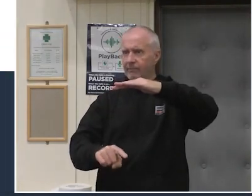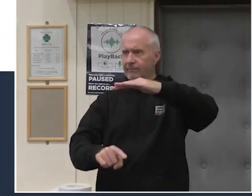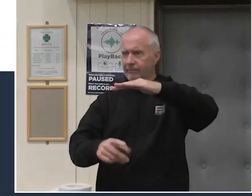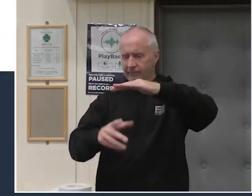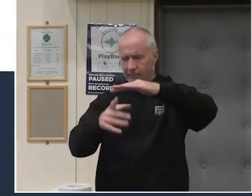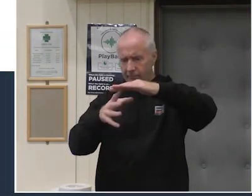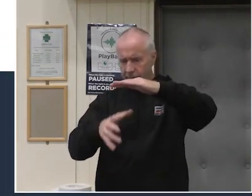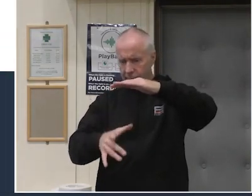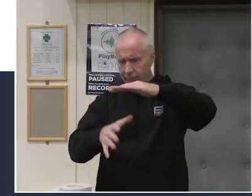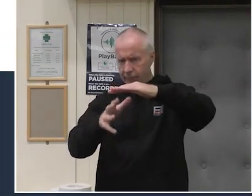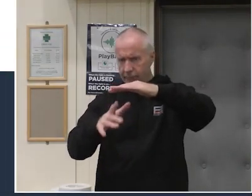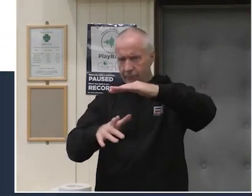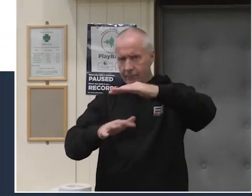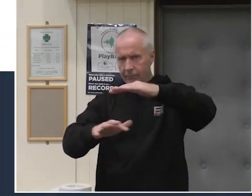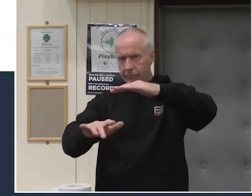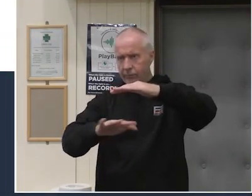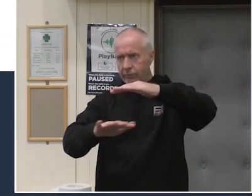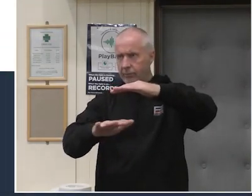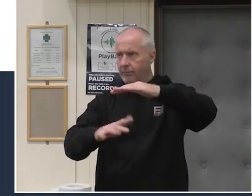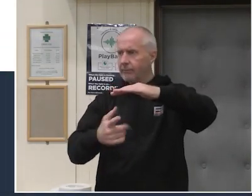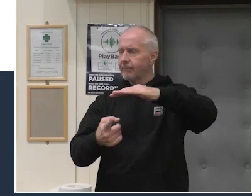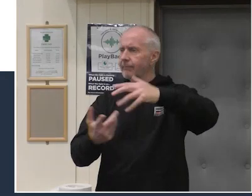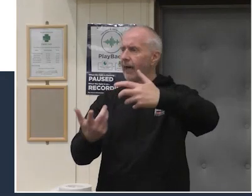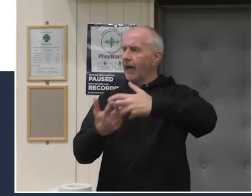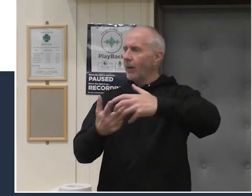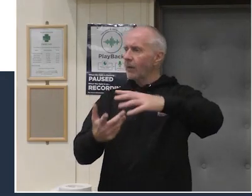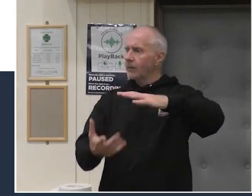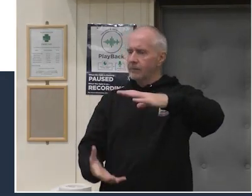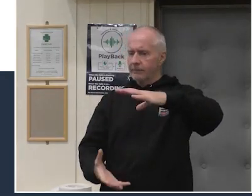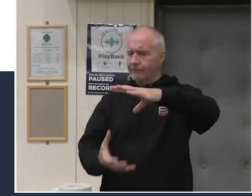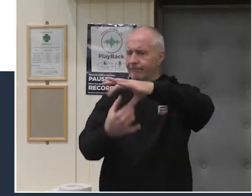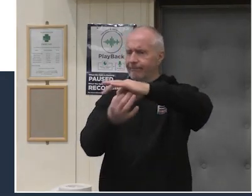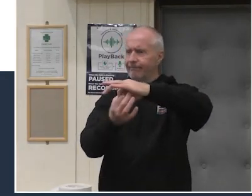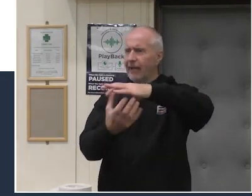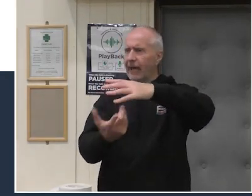So we have to still connect them in some way. So we connect them with wires.